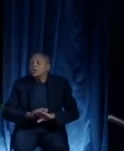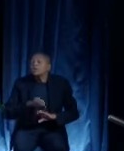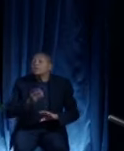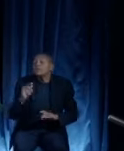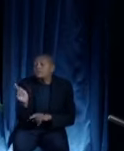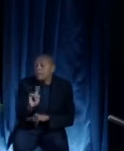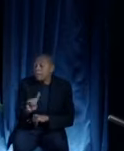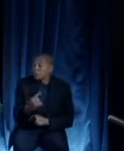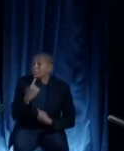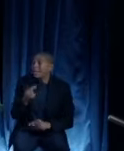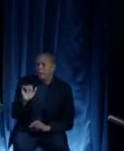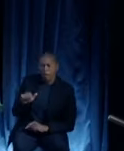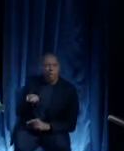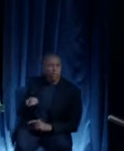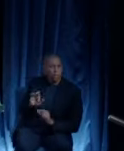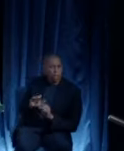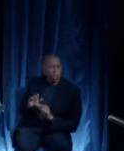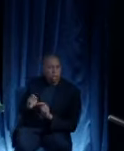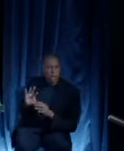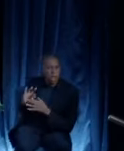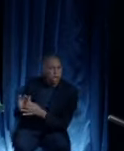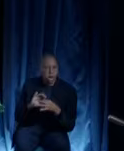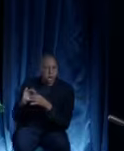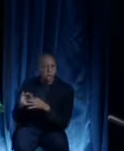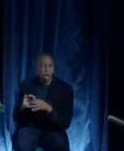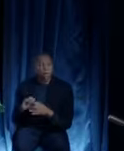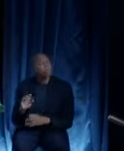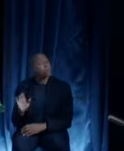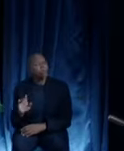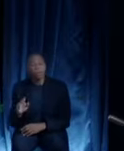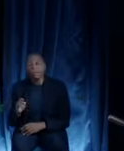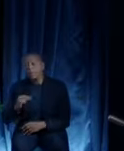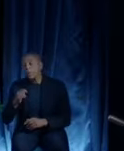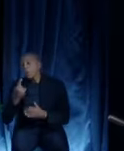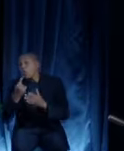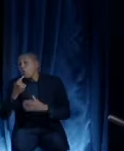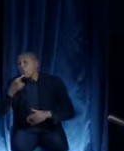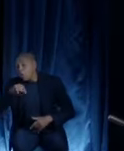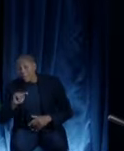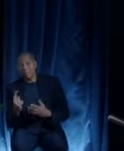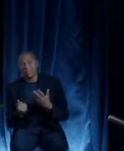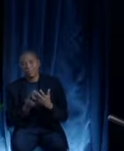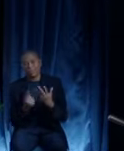or that they have seen, but they are engaging in commentary about other things. So